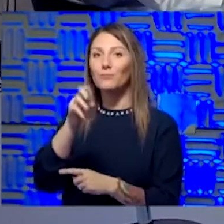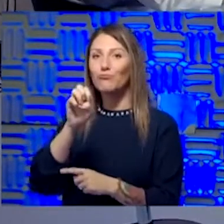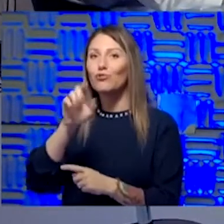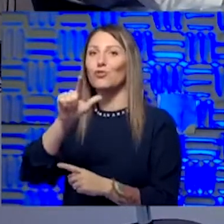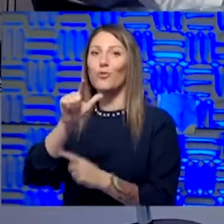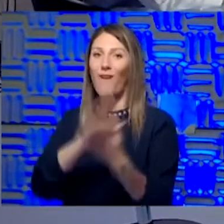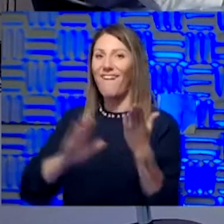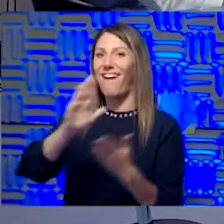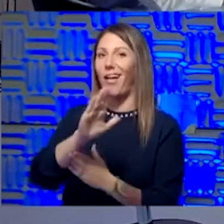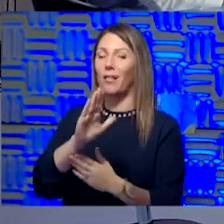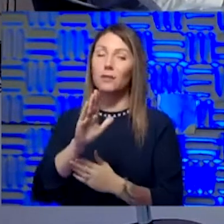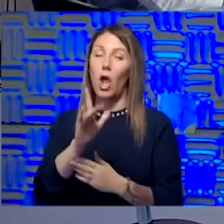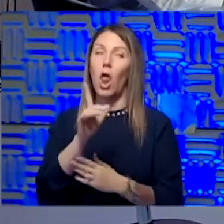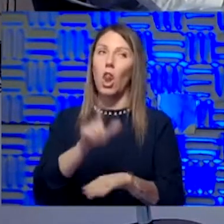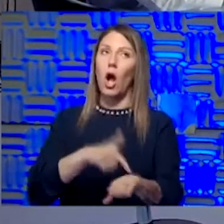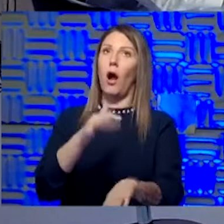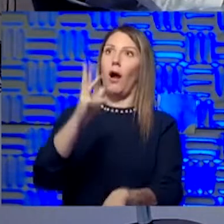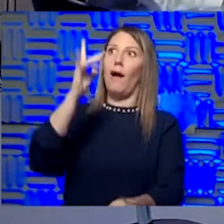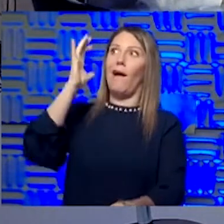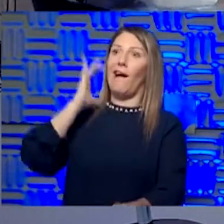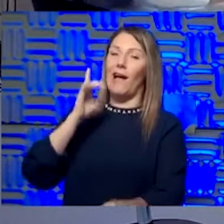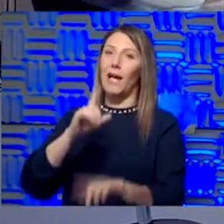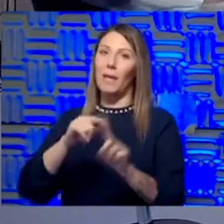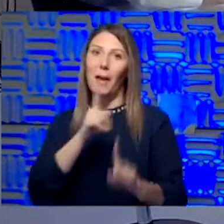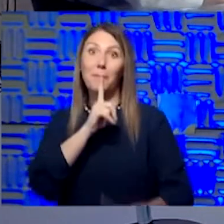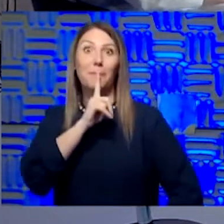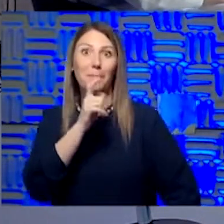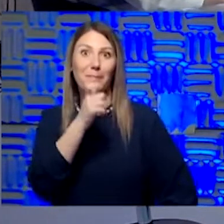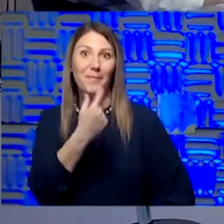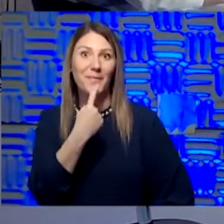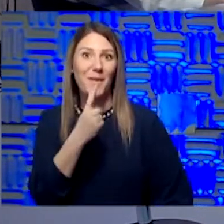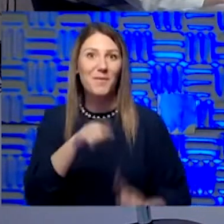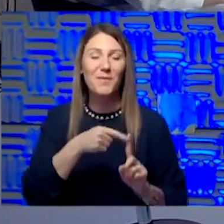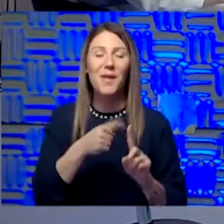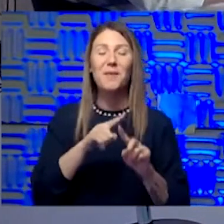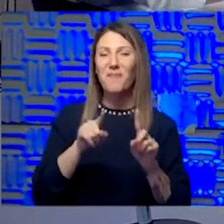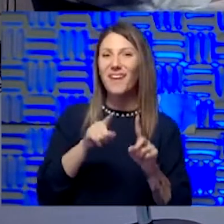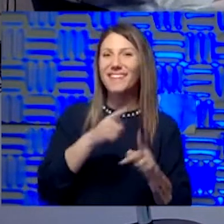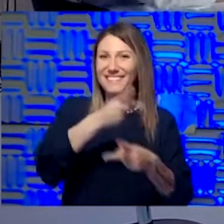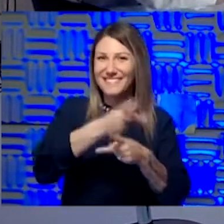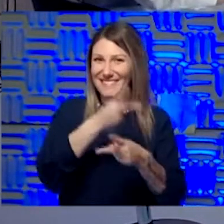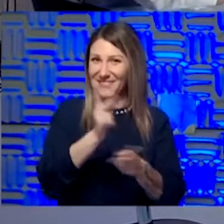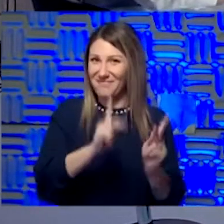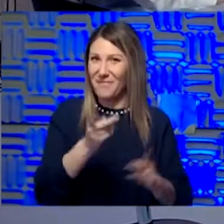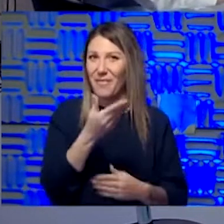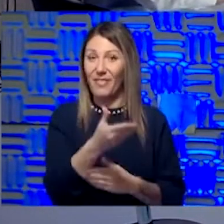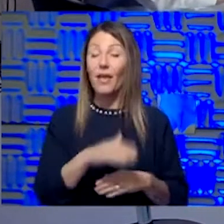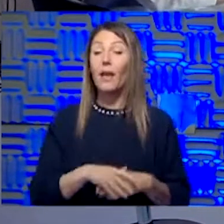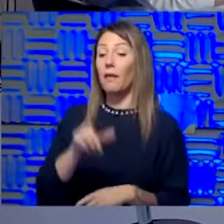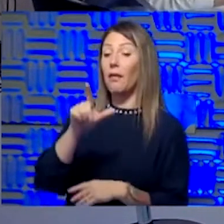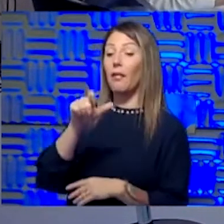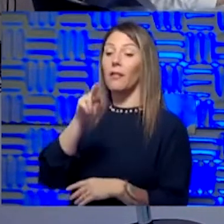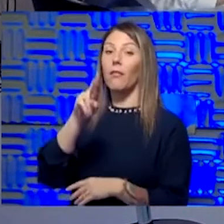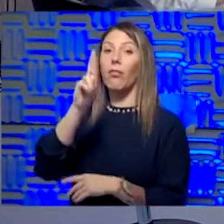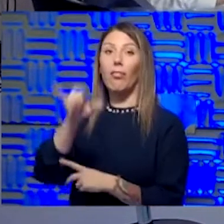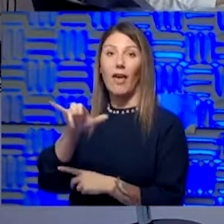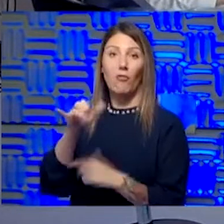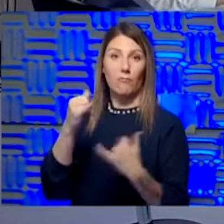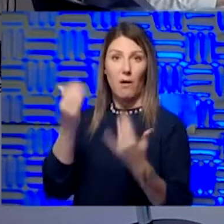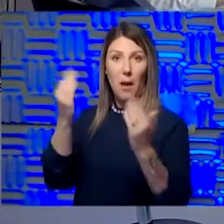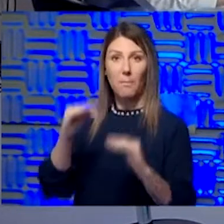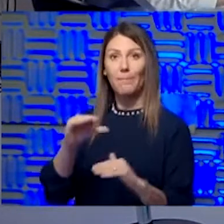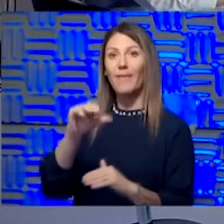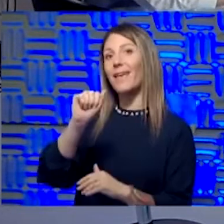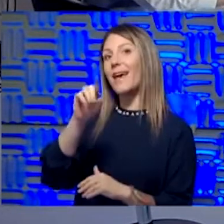long ago it was. And so take good care of folks up there. So, Larry, over at Advent Health, how